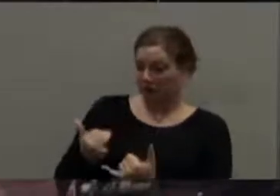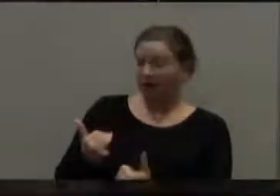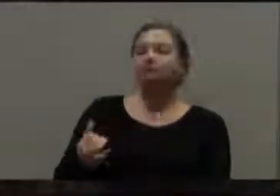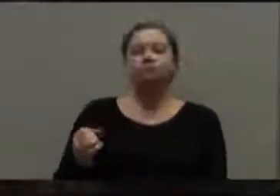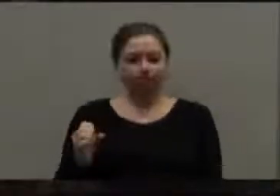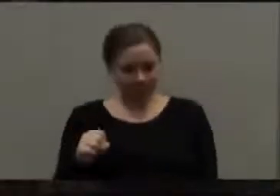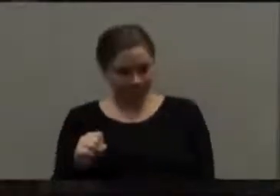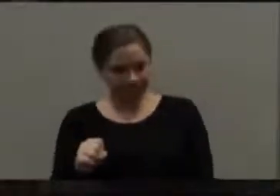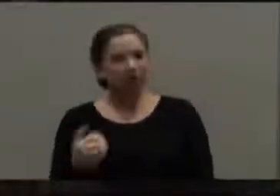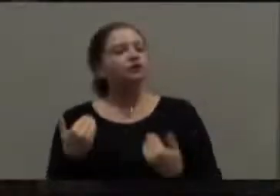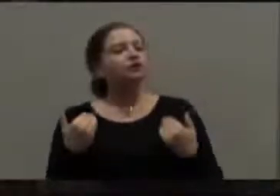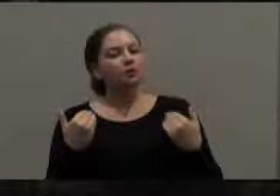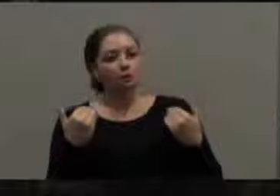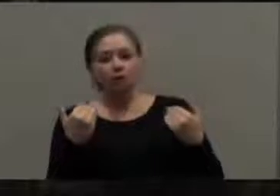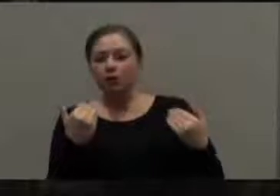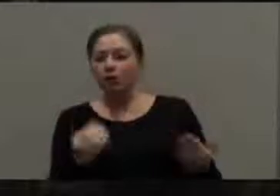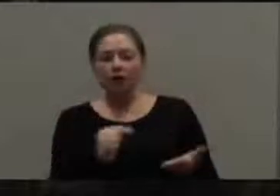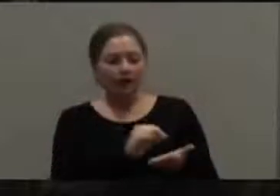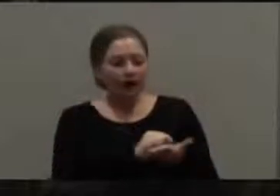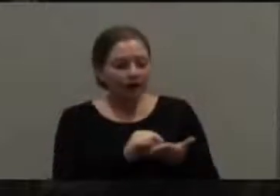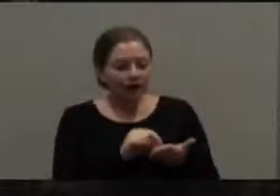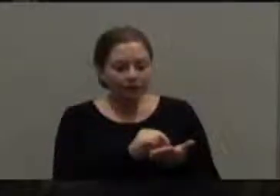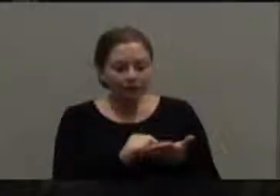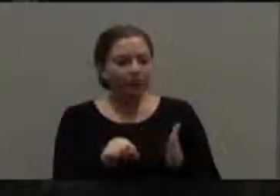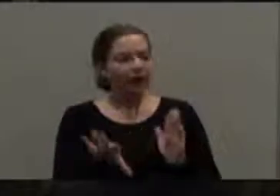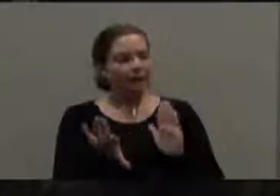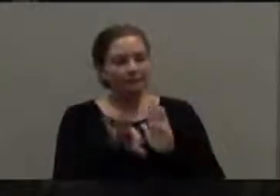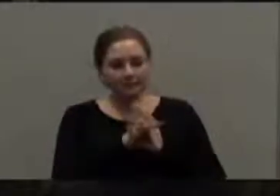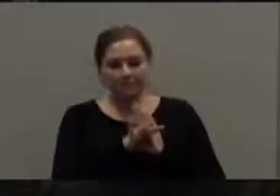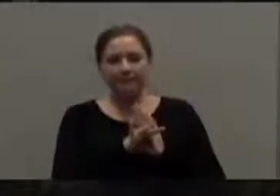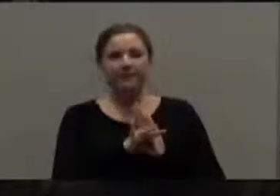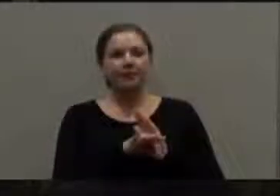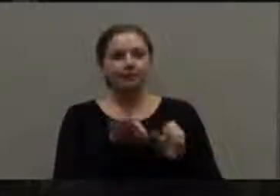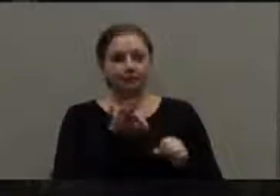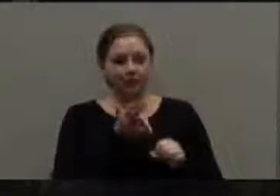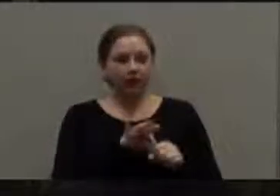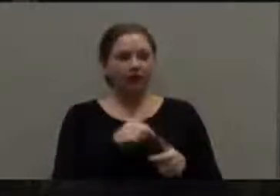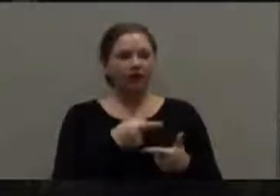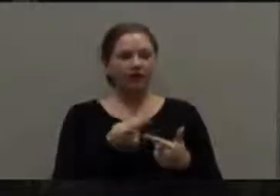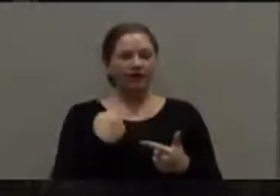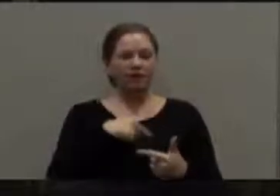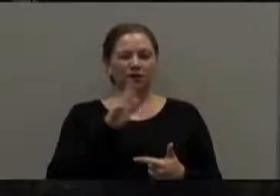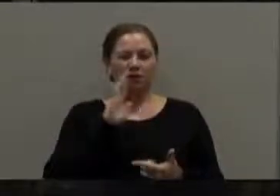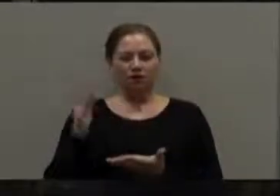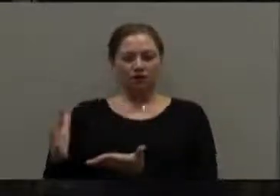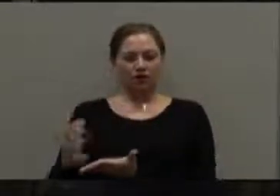Yeah, so if everyone will go ahead and make their selection, and Ms. Coatney will pick them up.